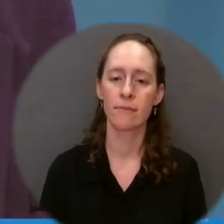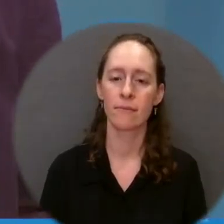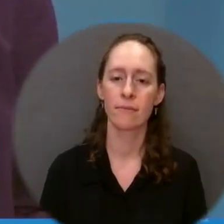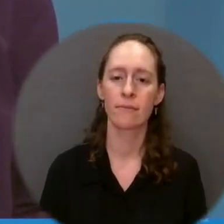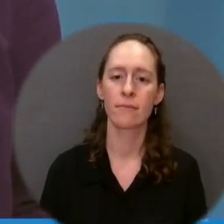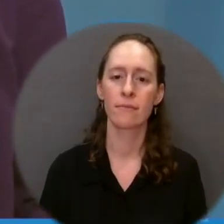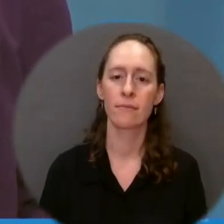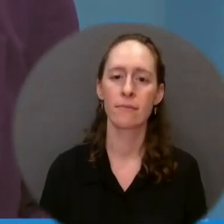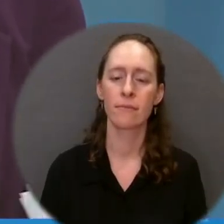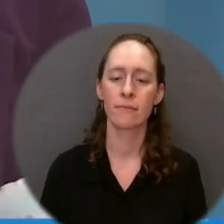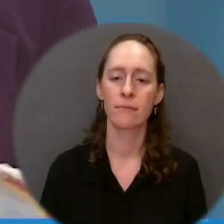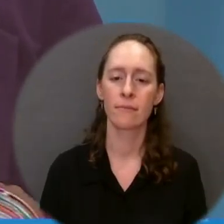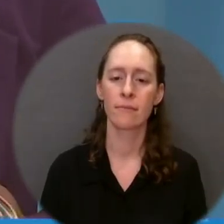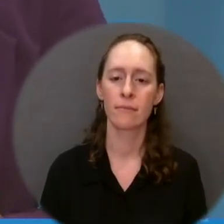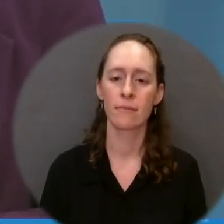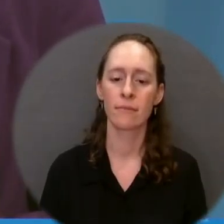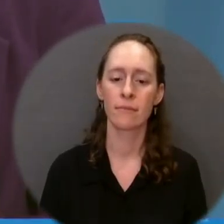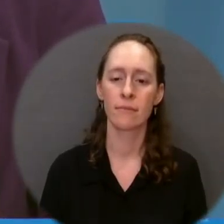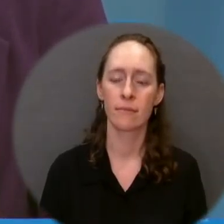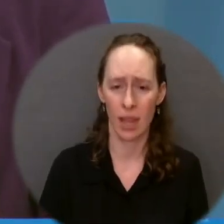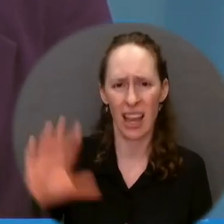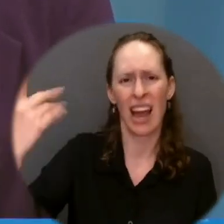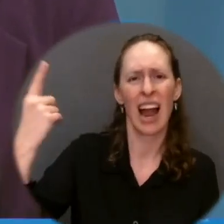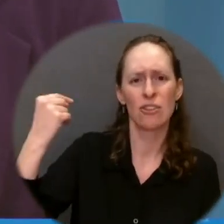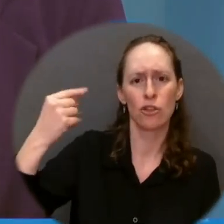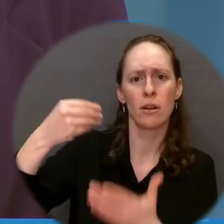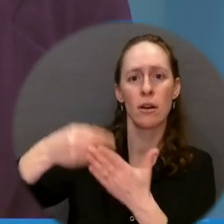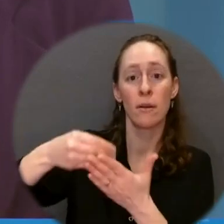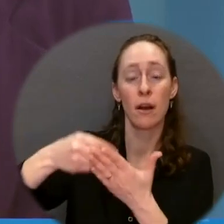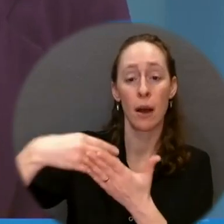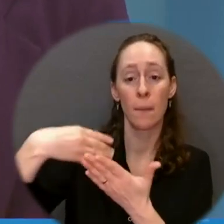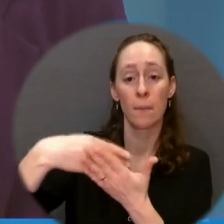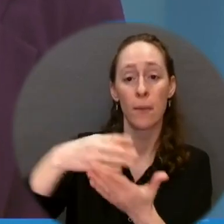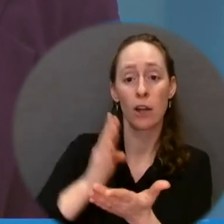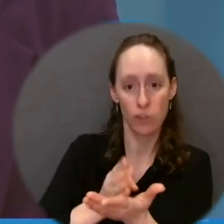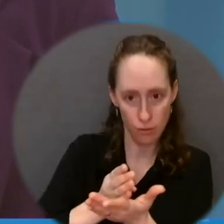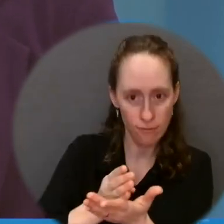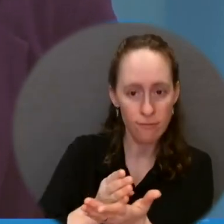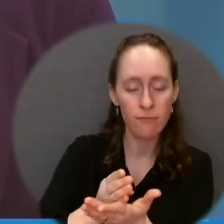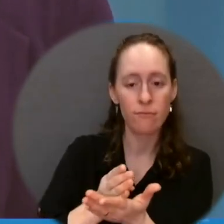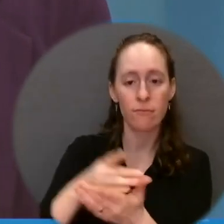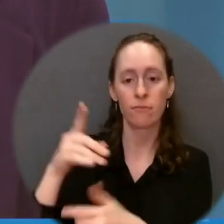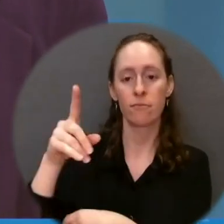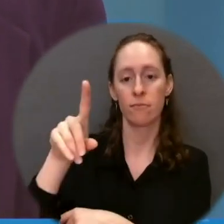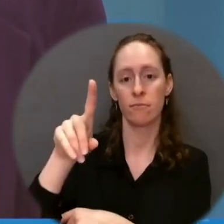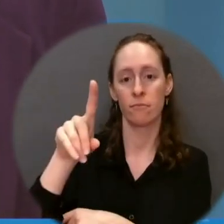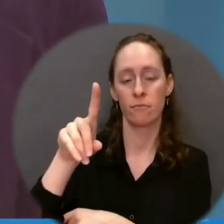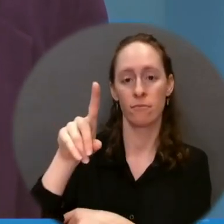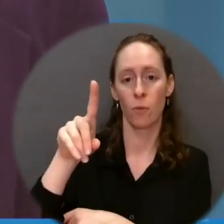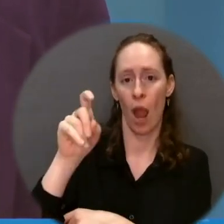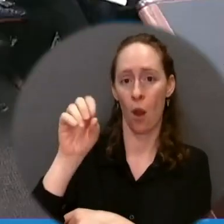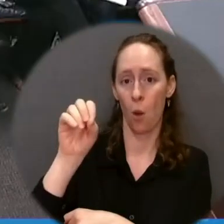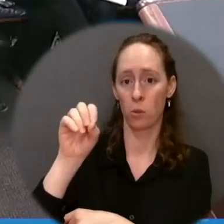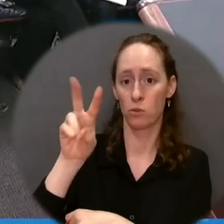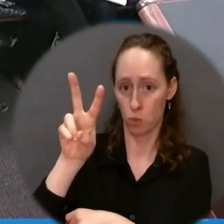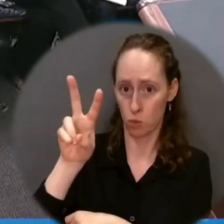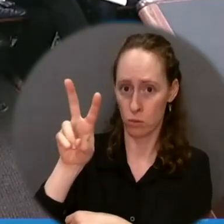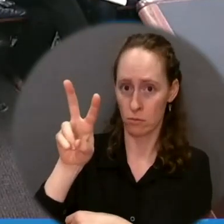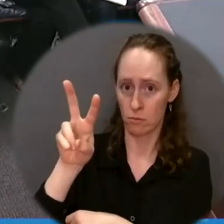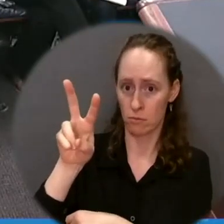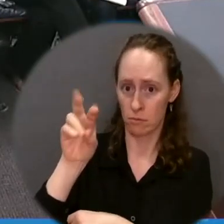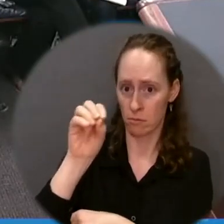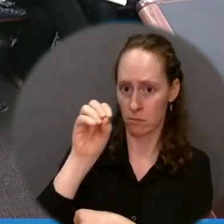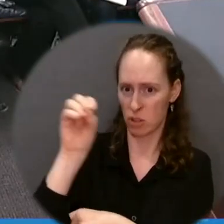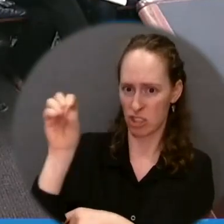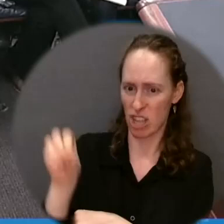House proposed last year represented 102% of the country's economic output. Is the administration aiming for something below